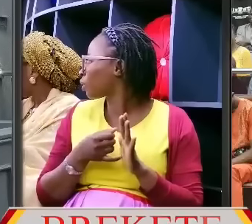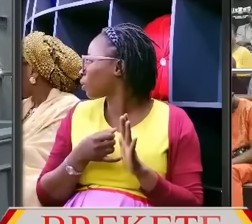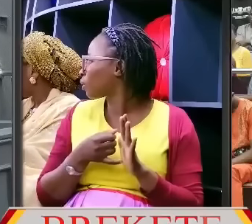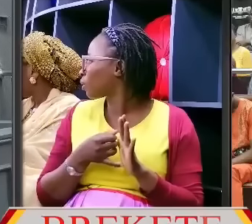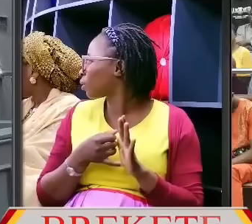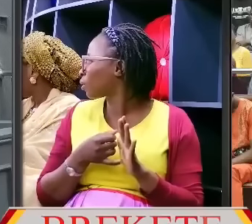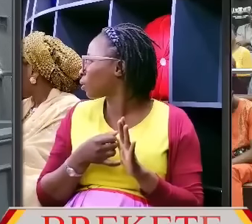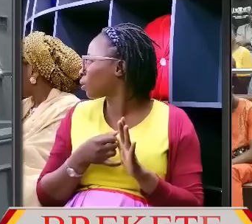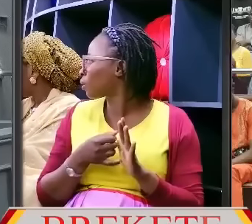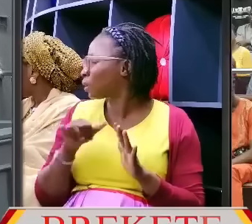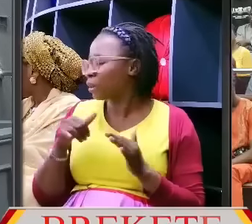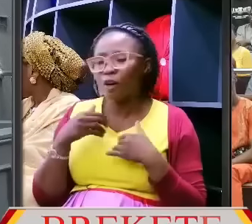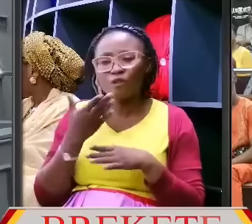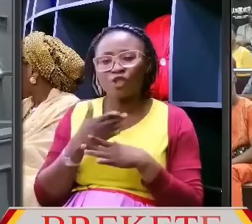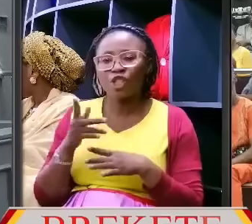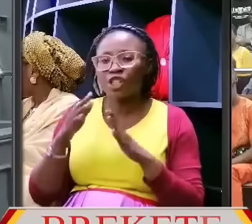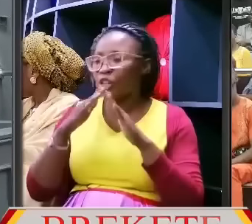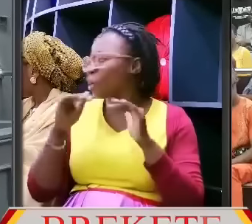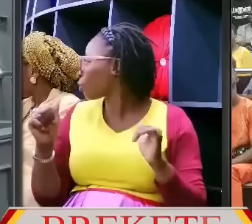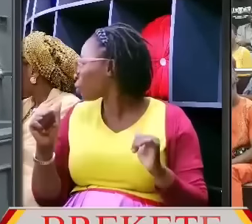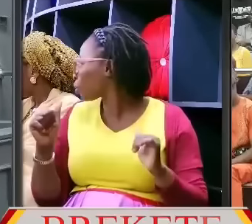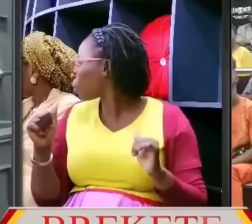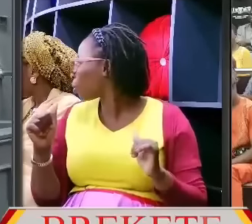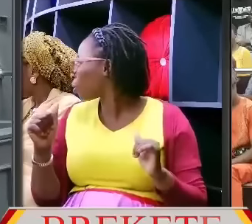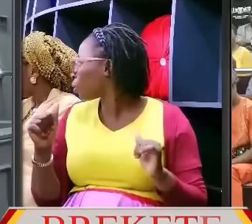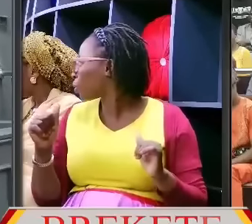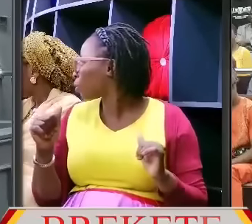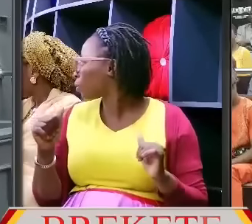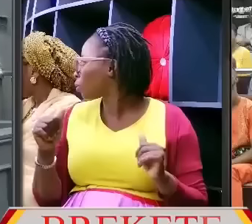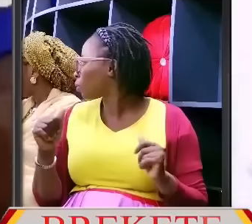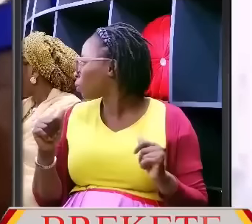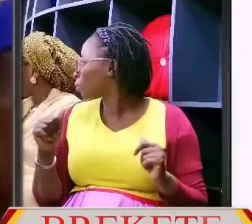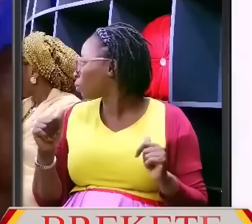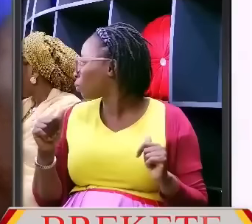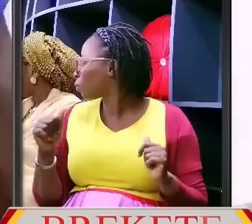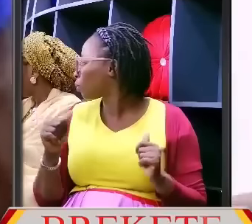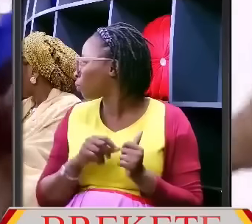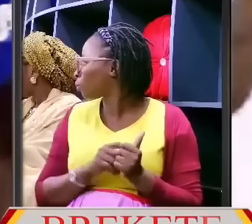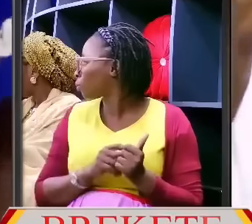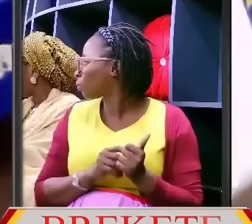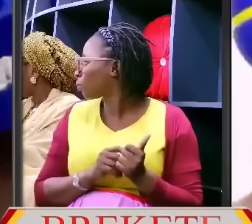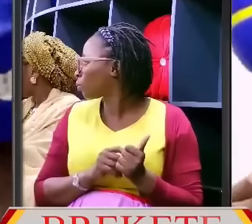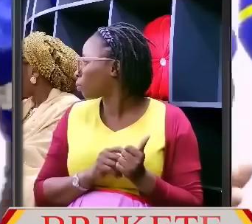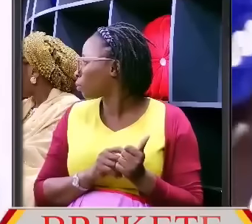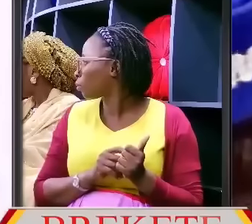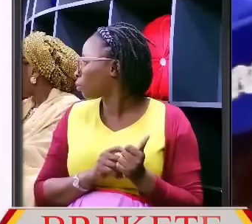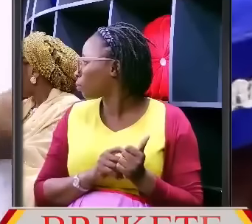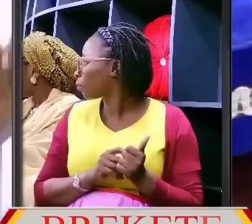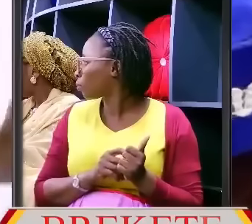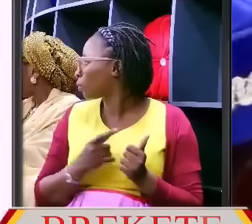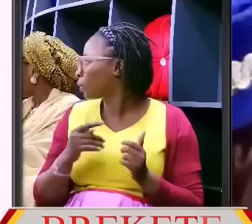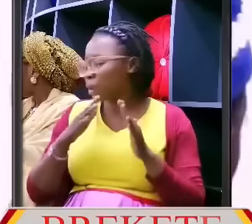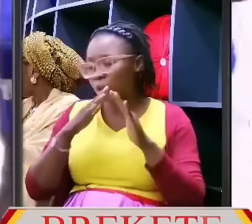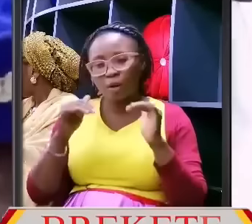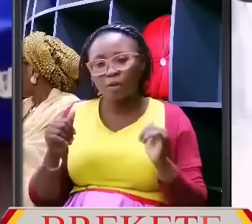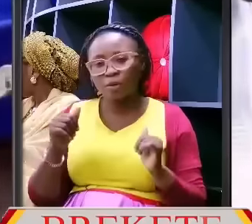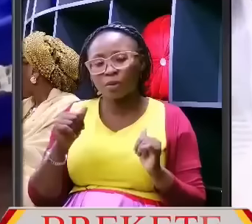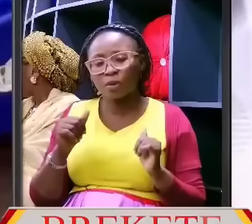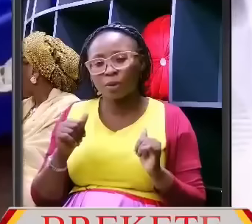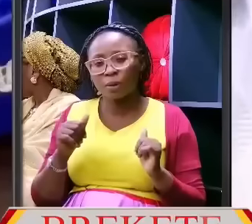the house. Ah, no. You don't share. You stay in my father's house. Wait. She be the house